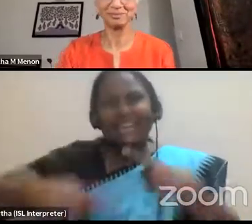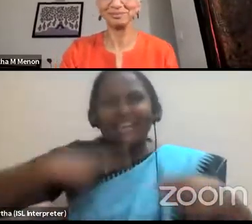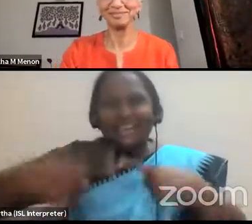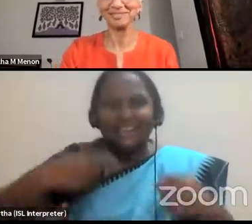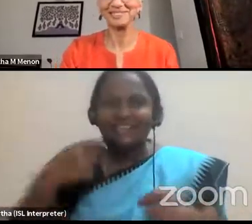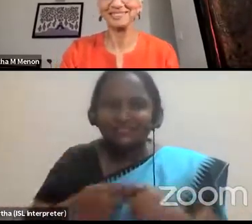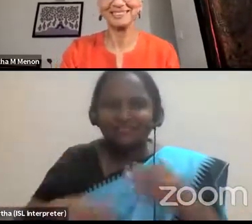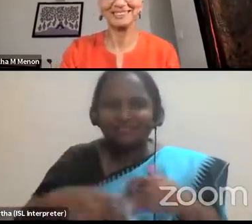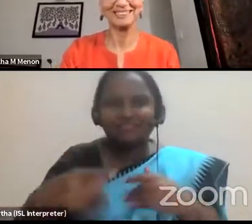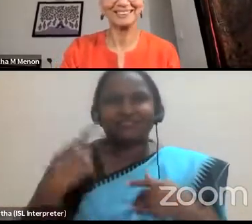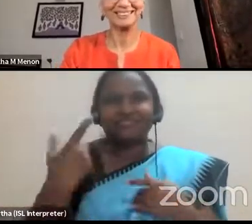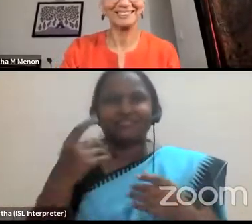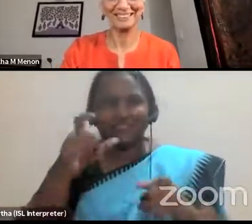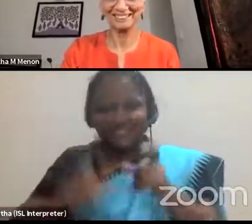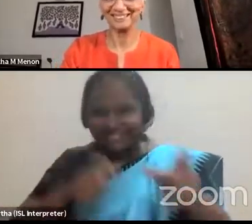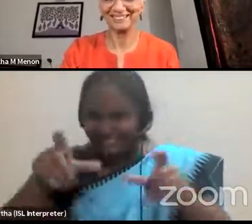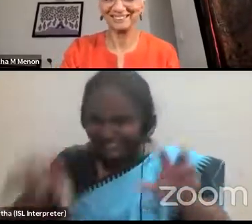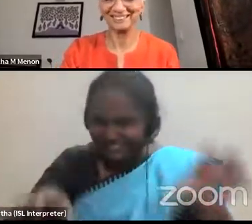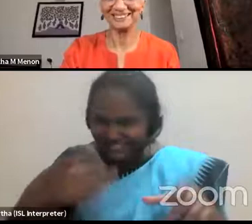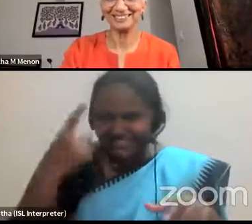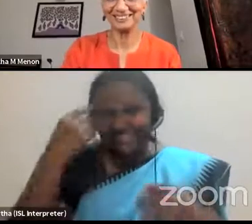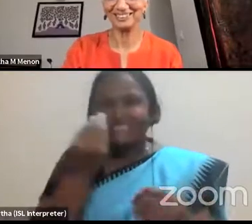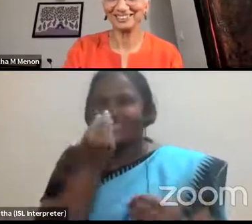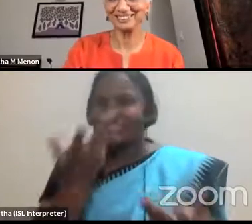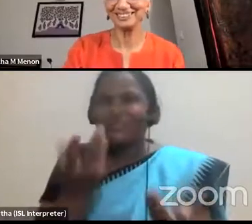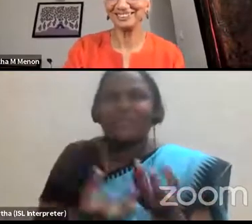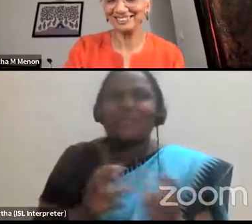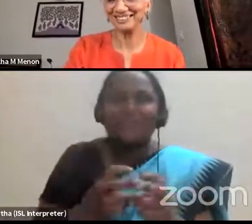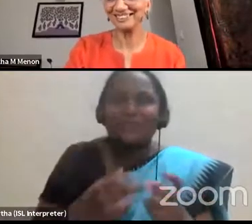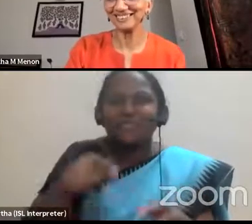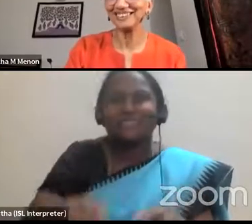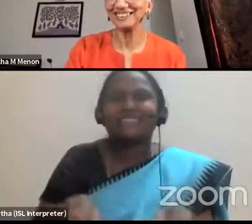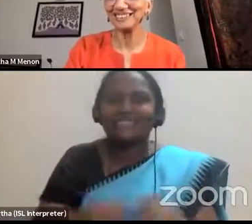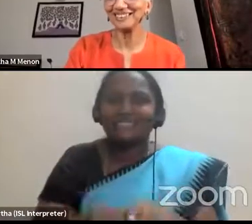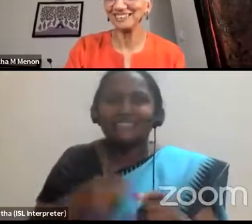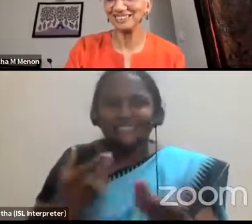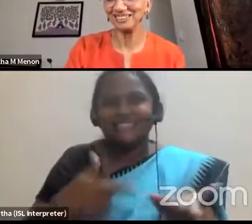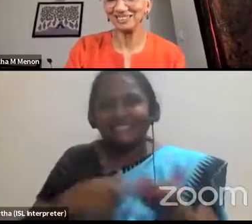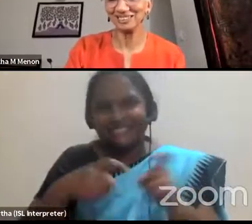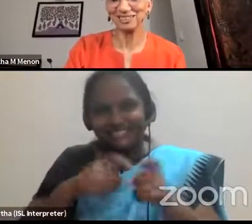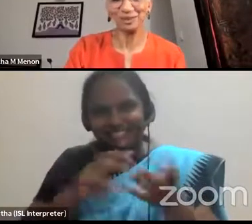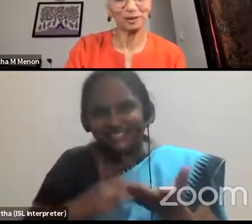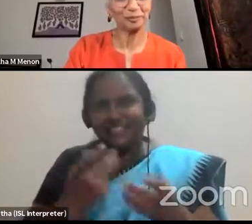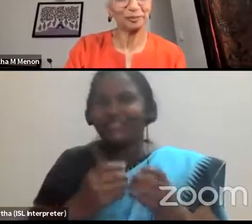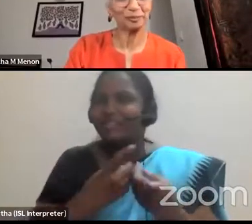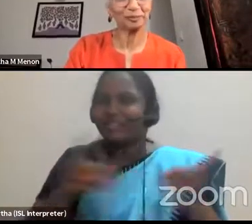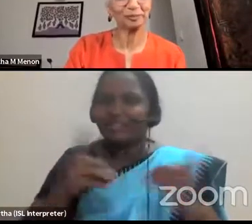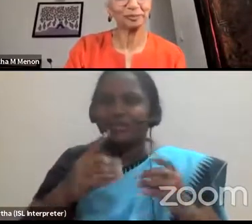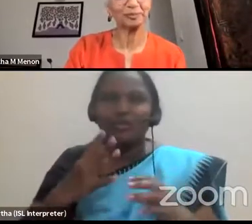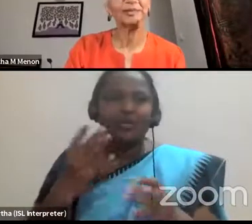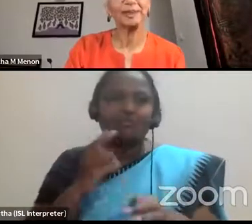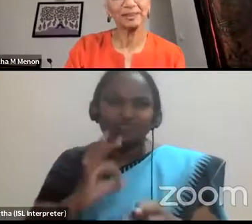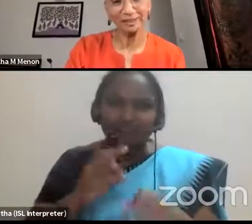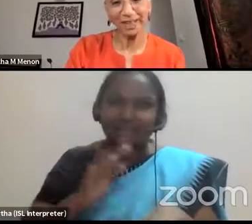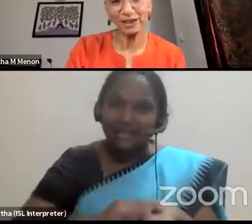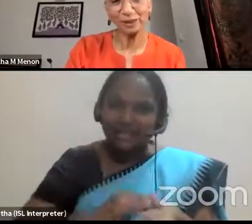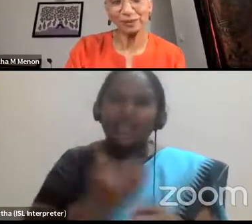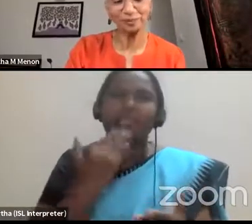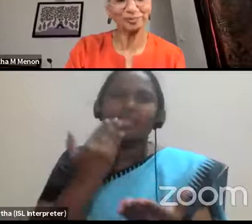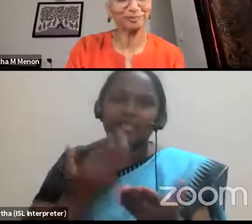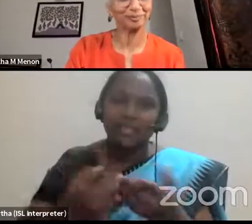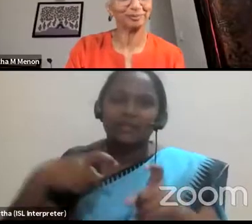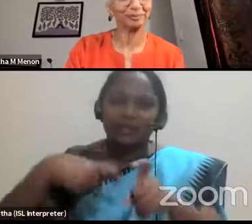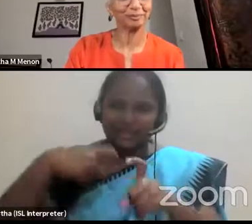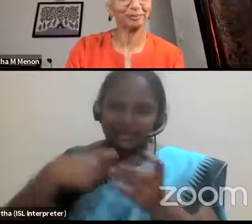world. Industry probably has simpler problems than this one in terms of delivering an awesome experience. Thank you, Rekha. Thank you,